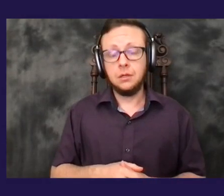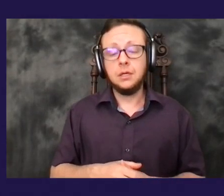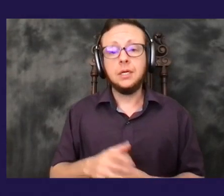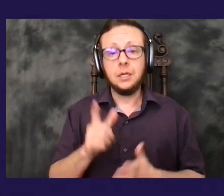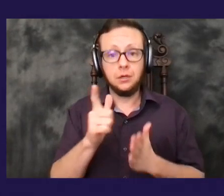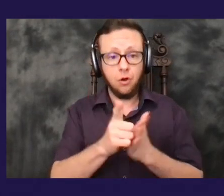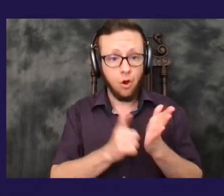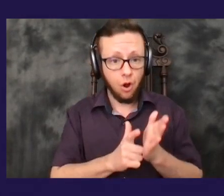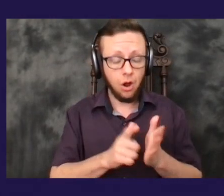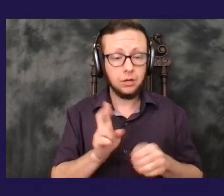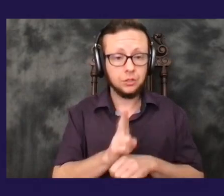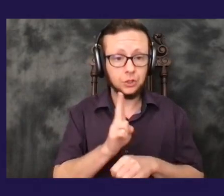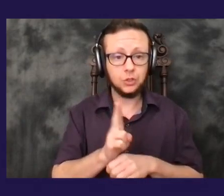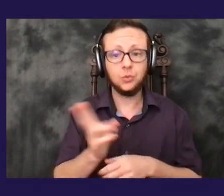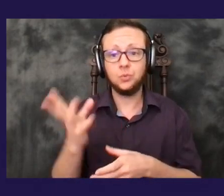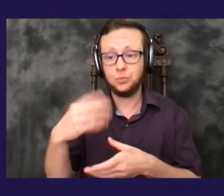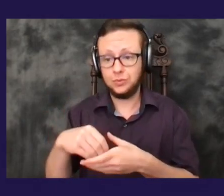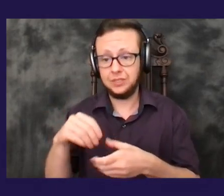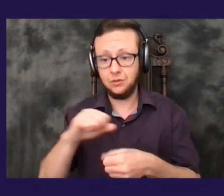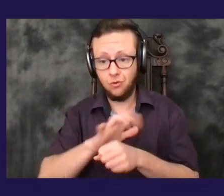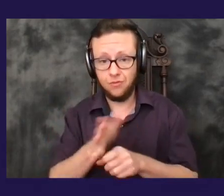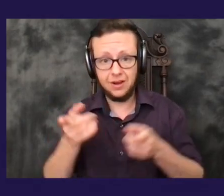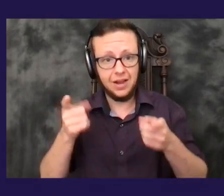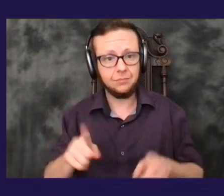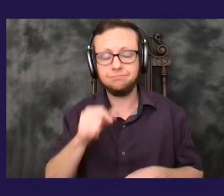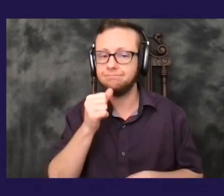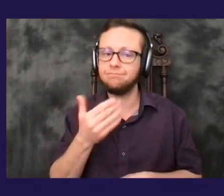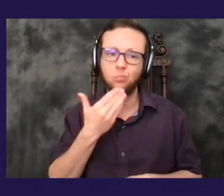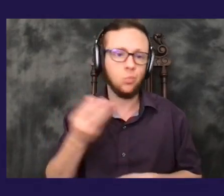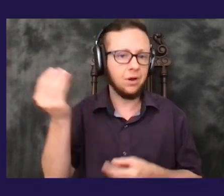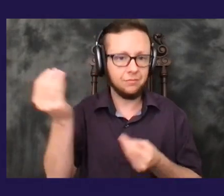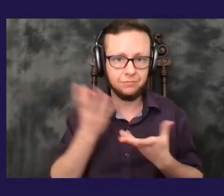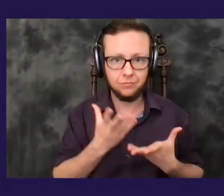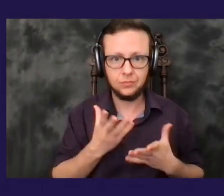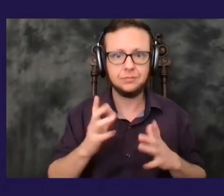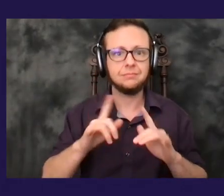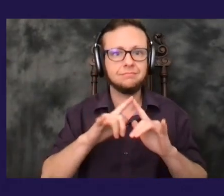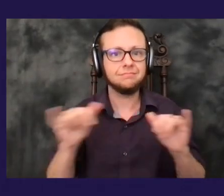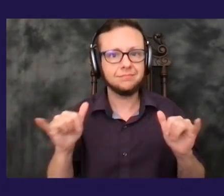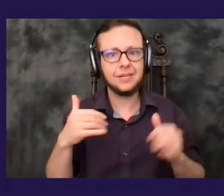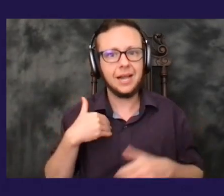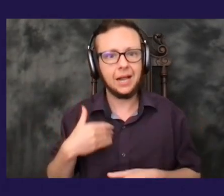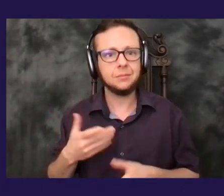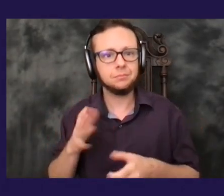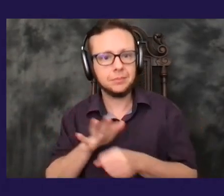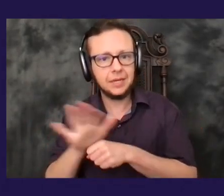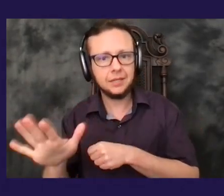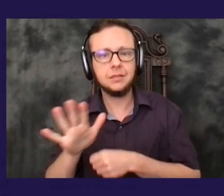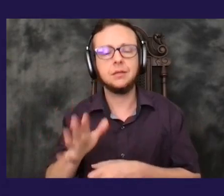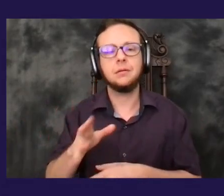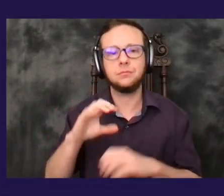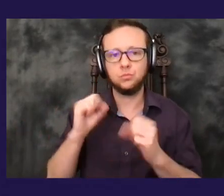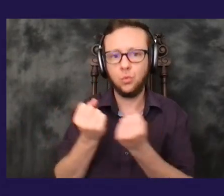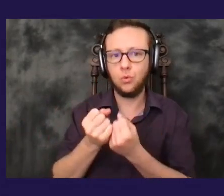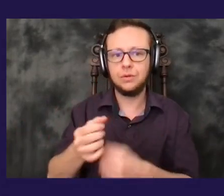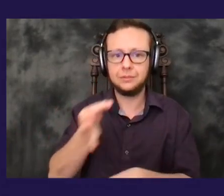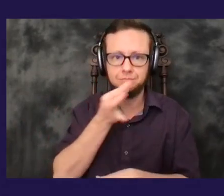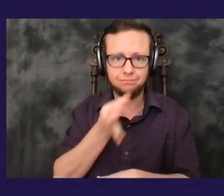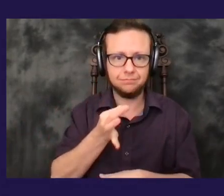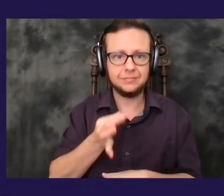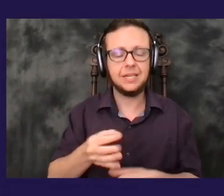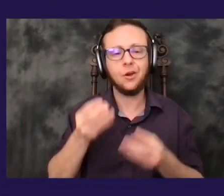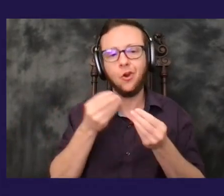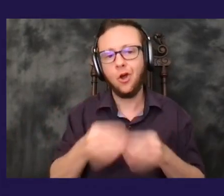was not well informed by the wealth of socio-legal expertise that was available. Public health lost opportunities to build